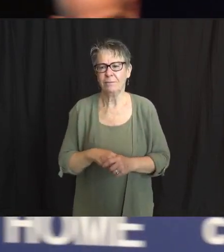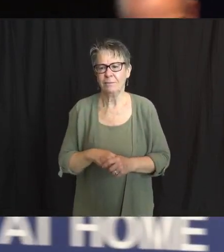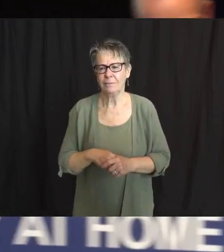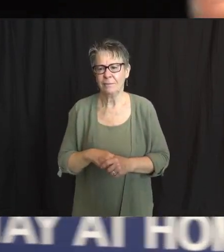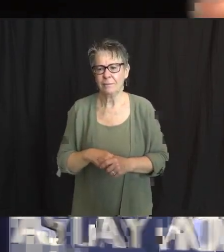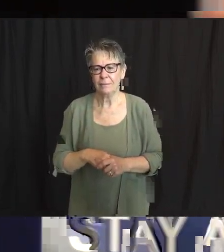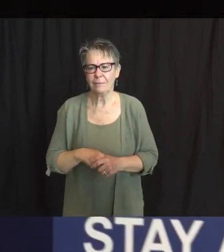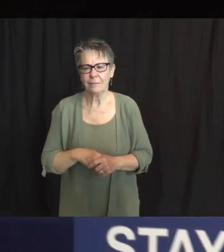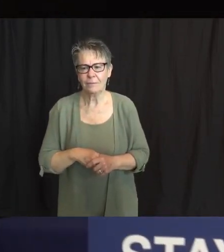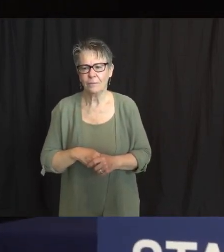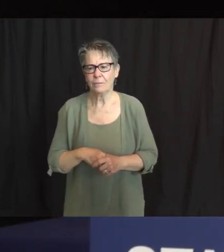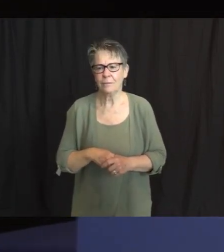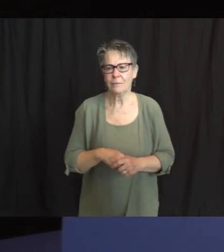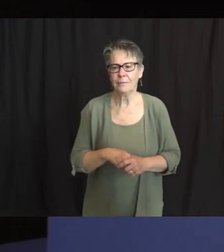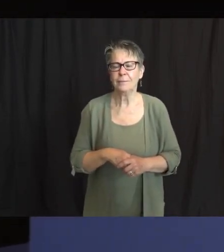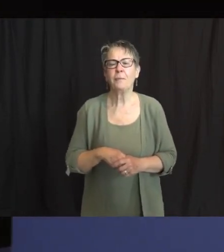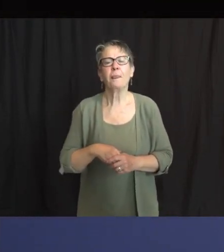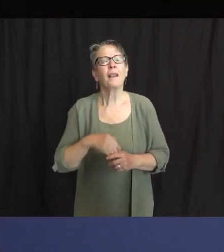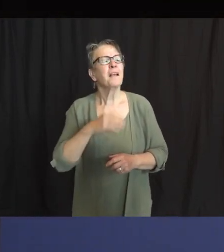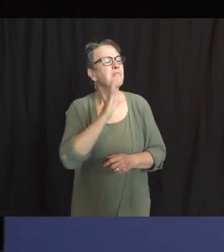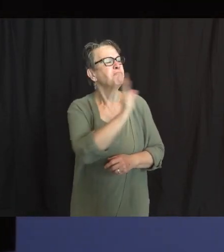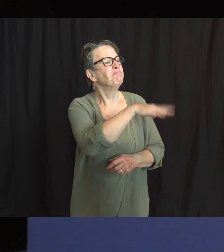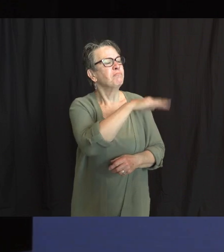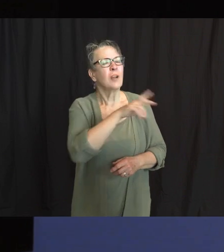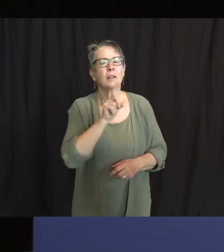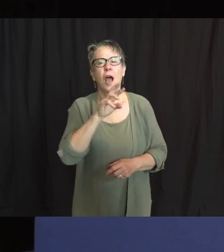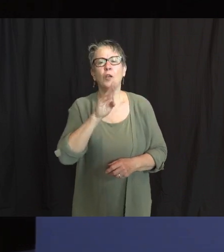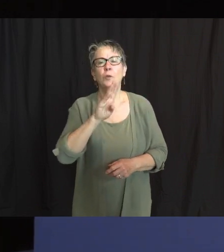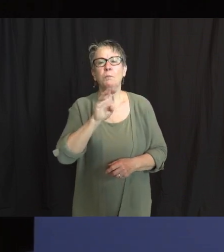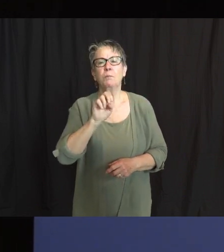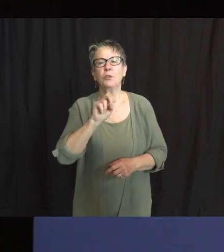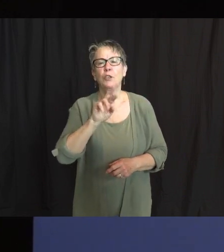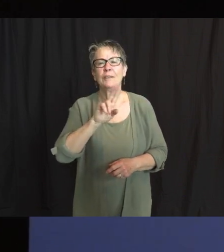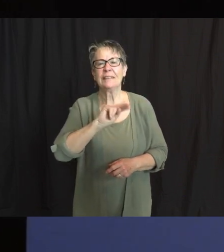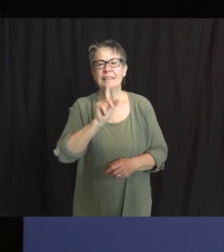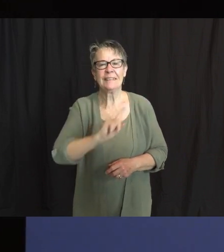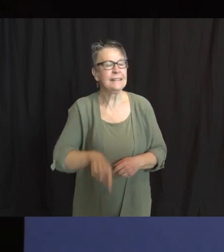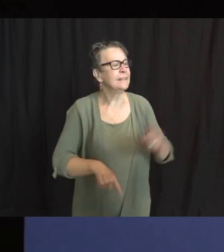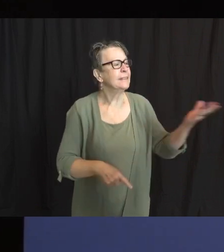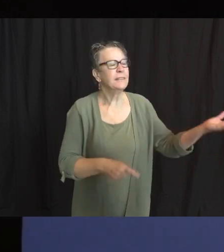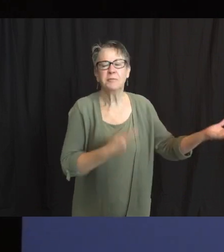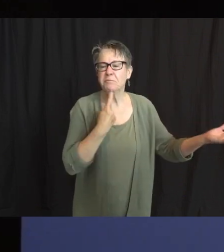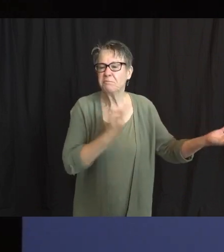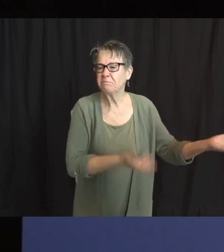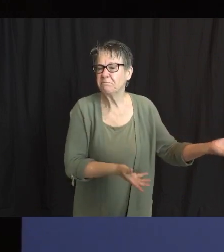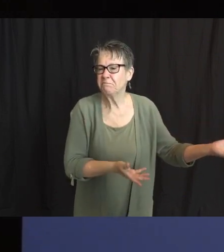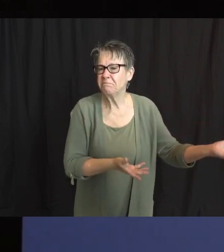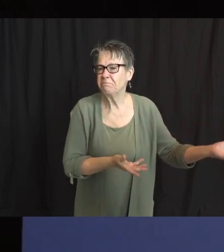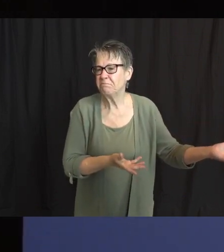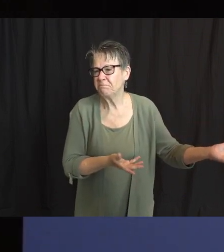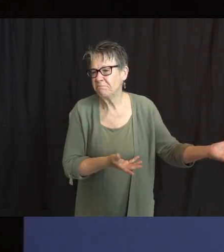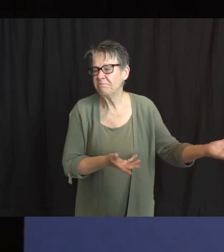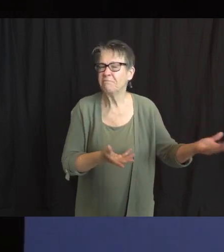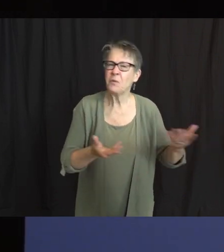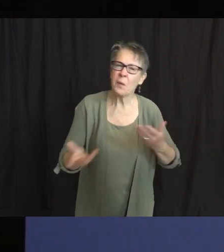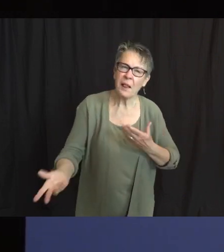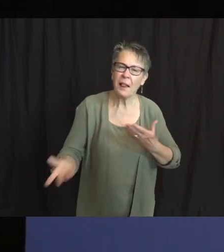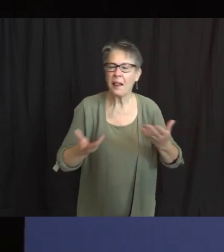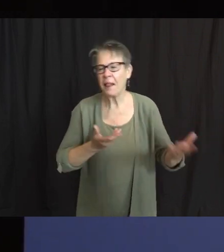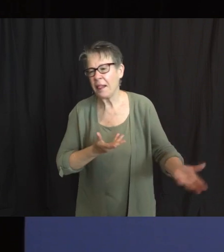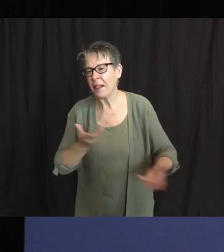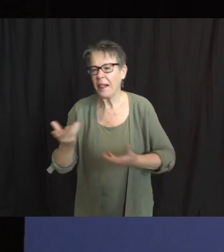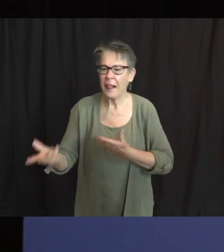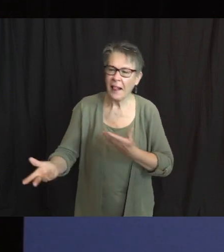Well, this is kind of the second round in government service, and my first round taught me one thing, which I've said to lots of friends and colleagues, which